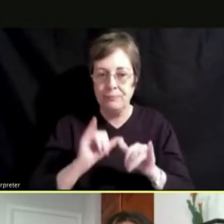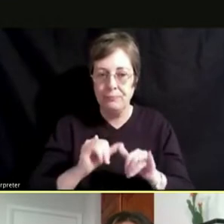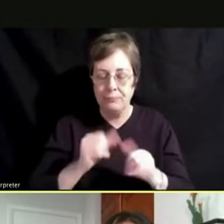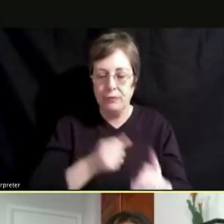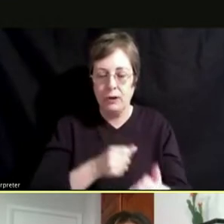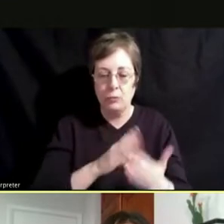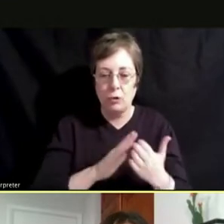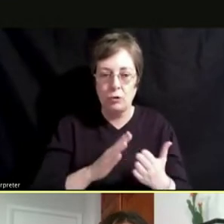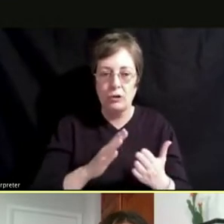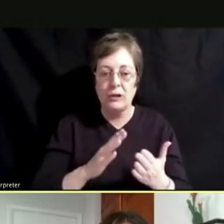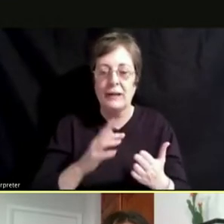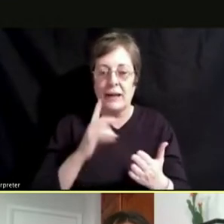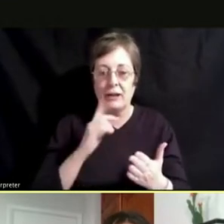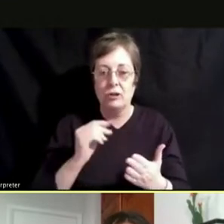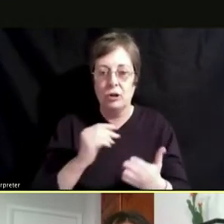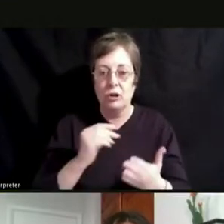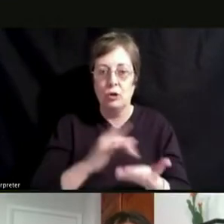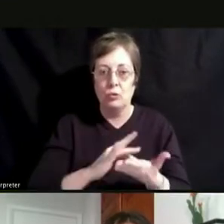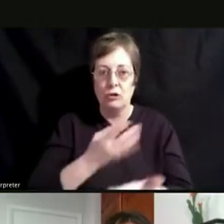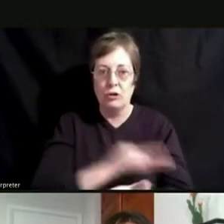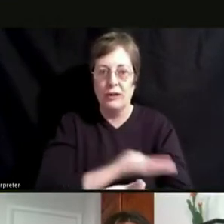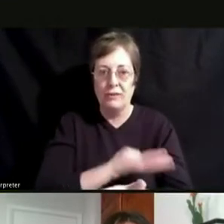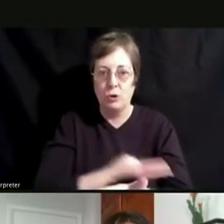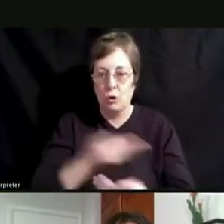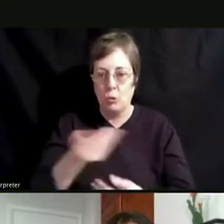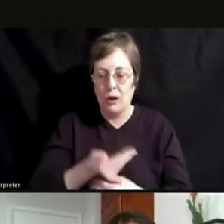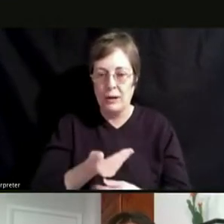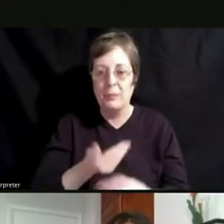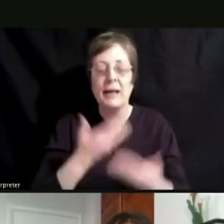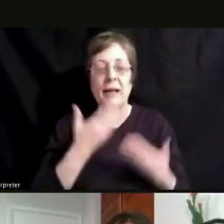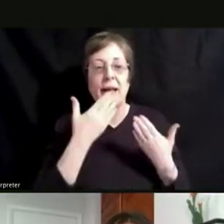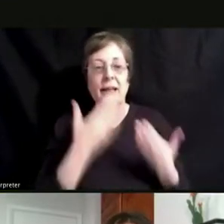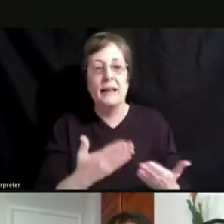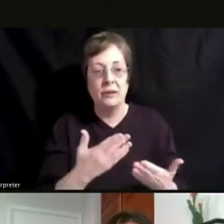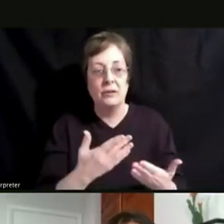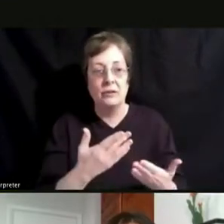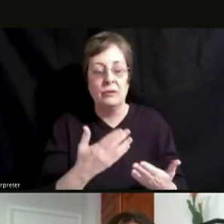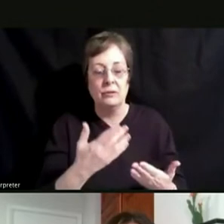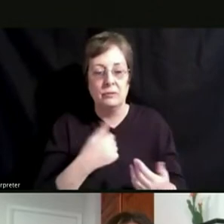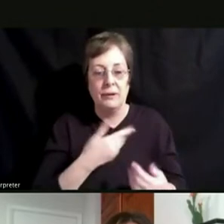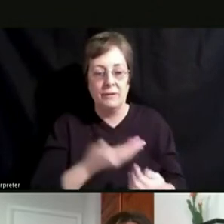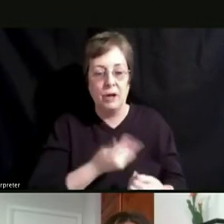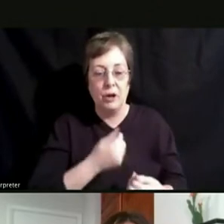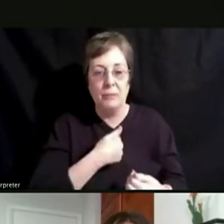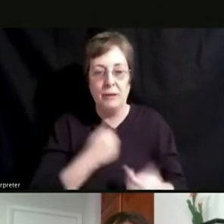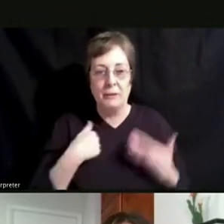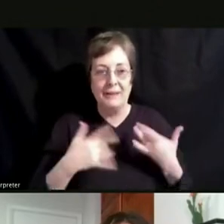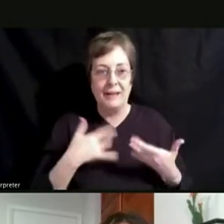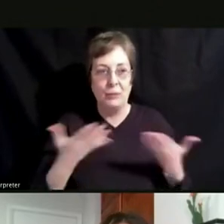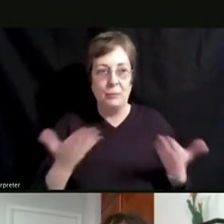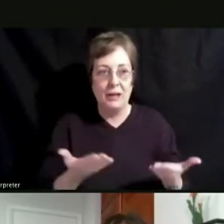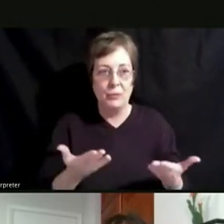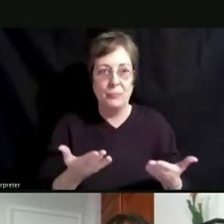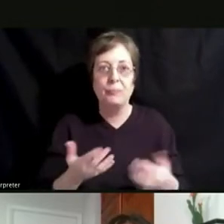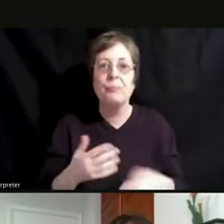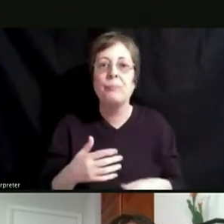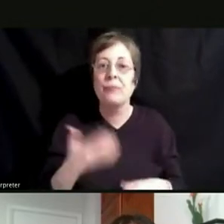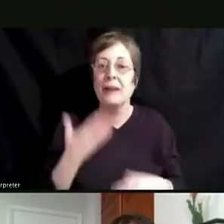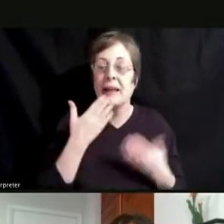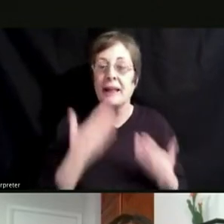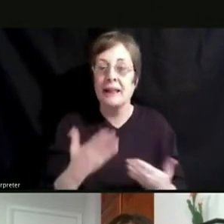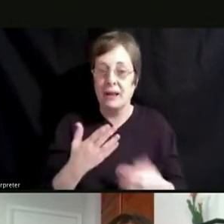delivery. Welcome. Thank you for having me. Excited to be here. Thank you all for being here